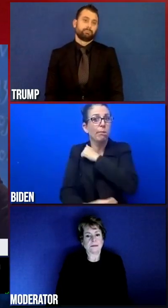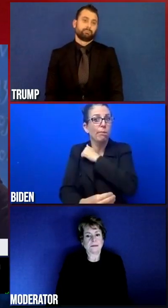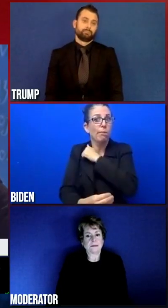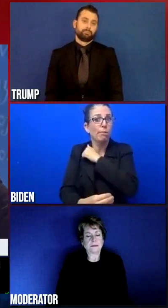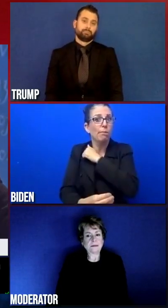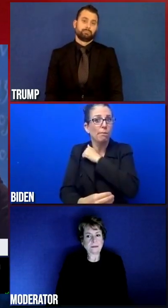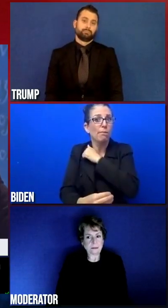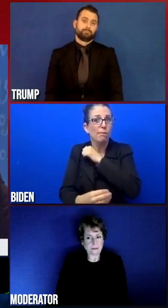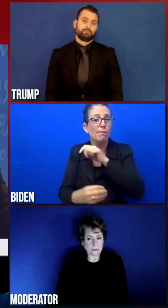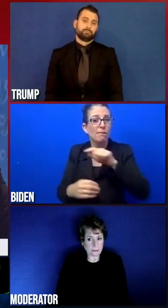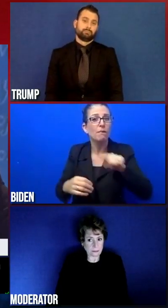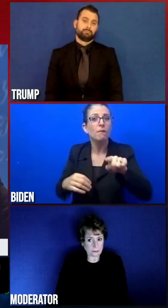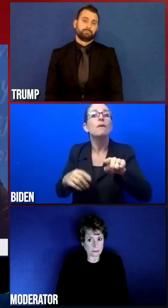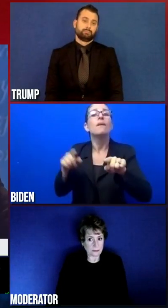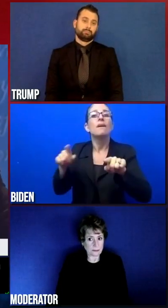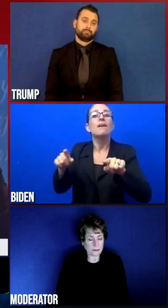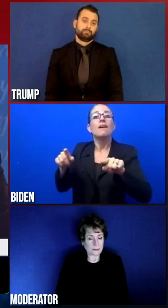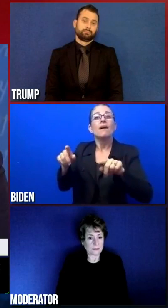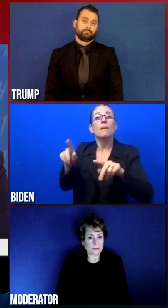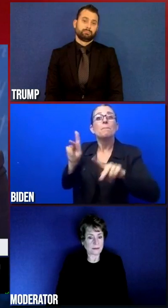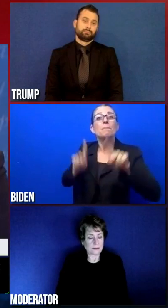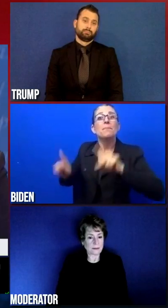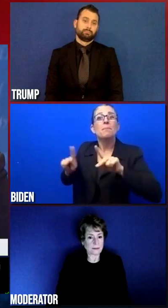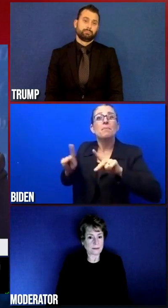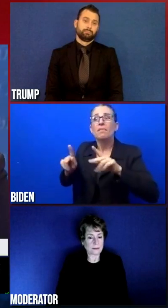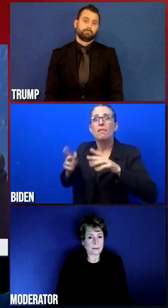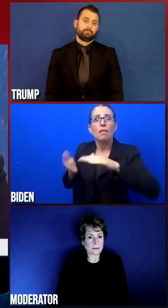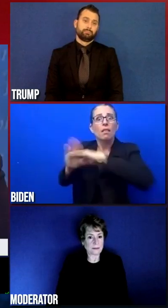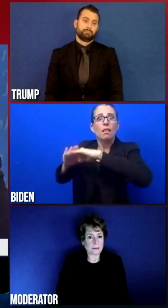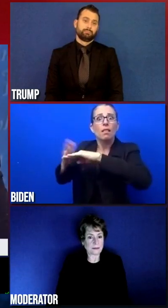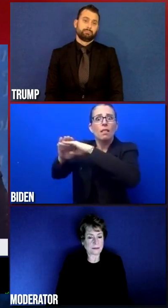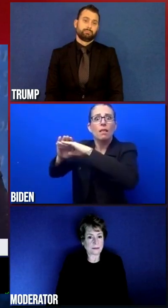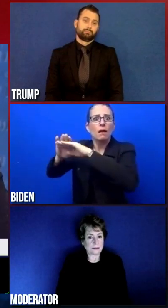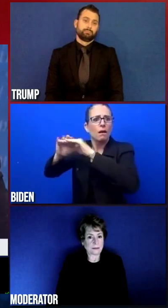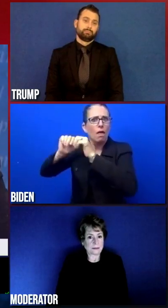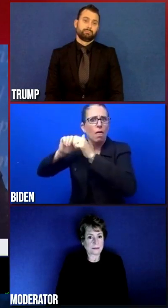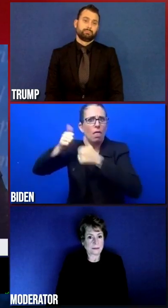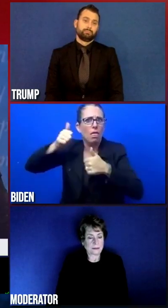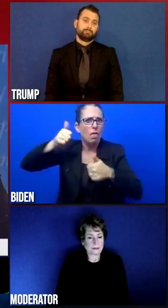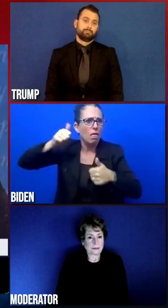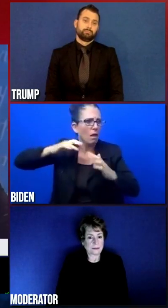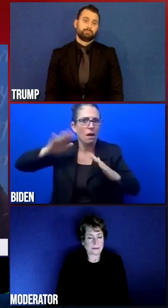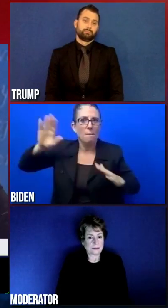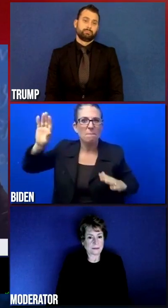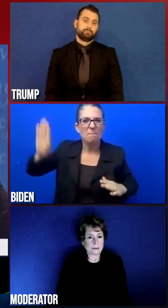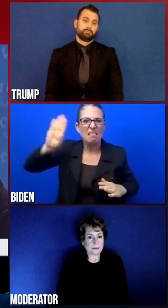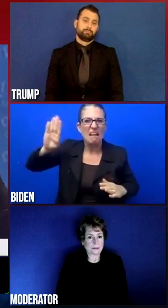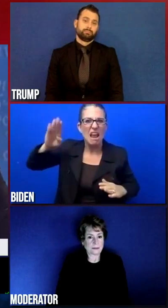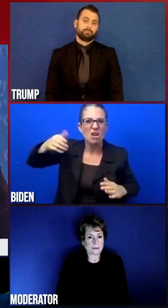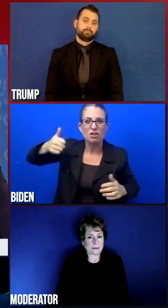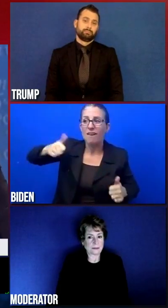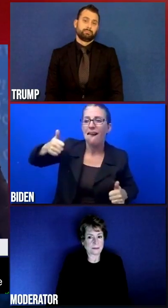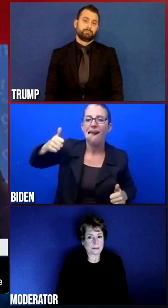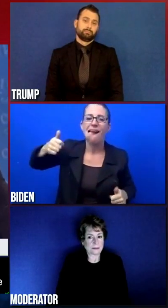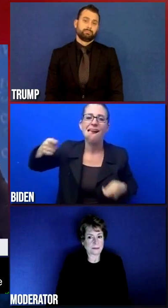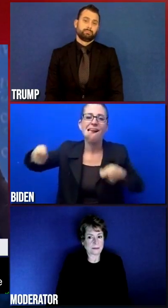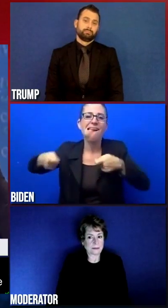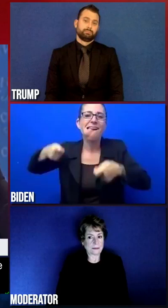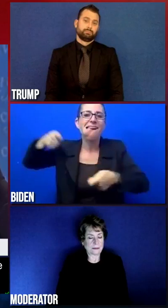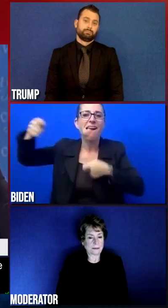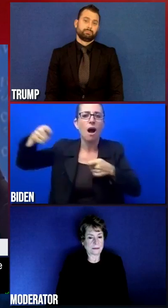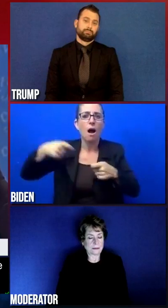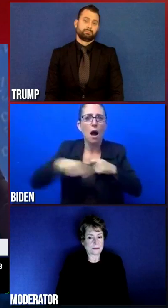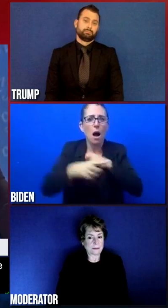more just since COVID. You in the home, you got less. You're in more trouble than you were before. In terms